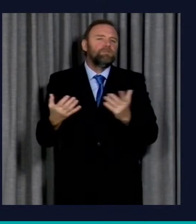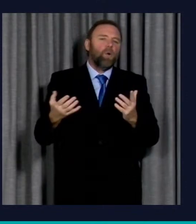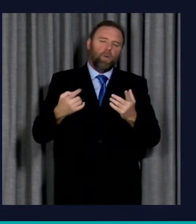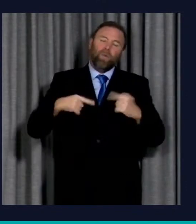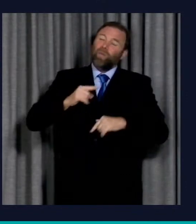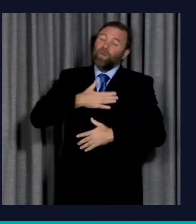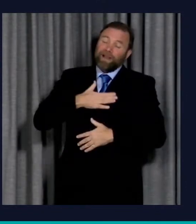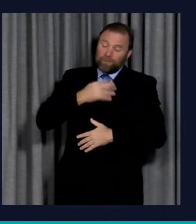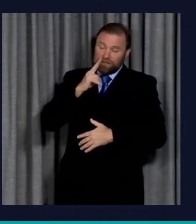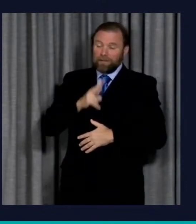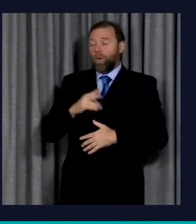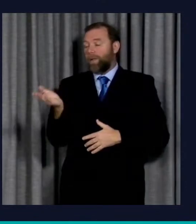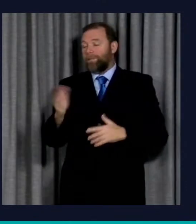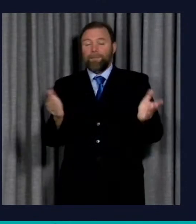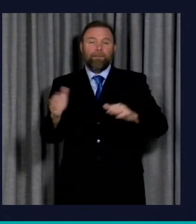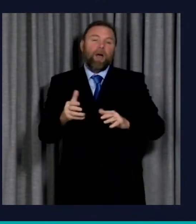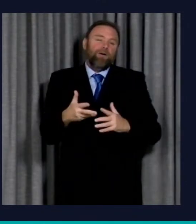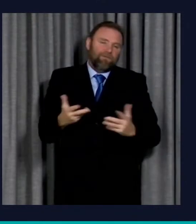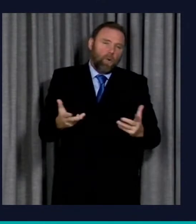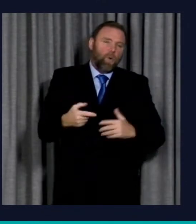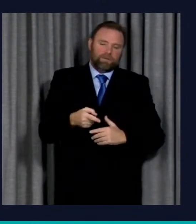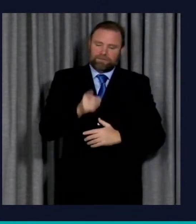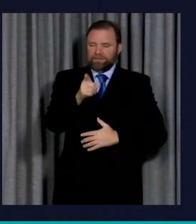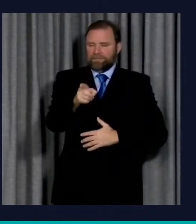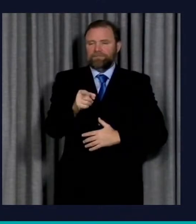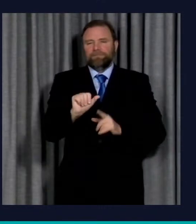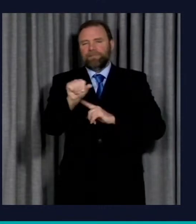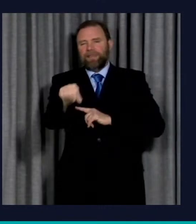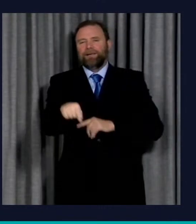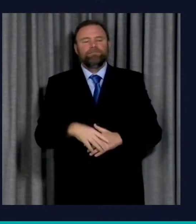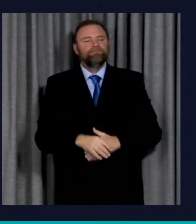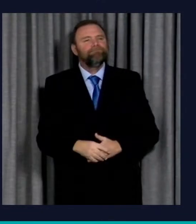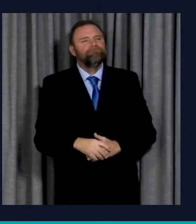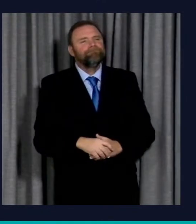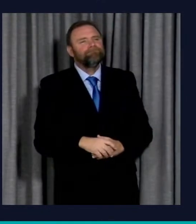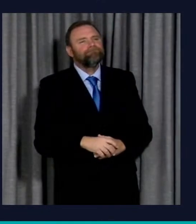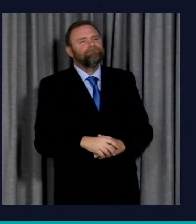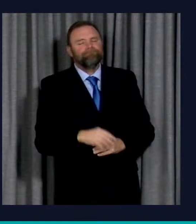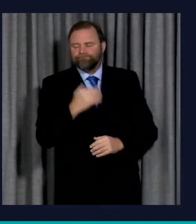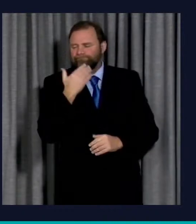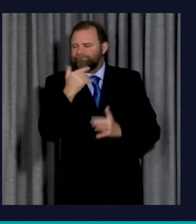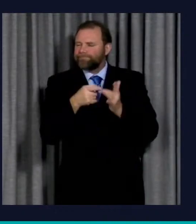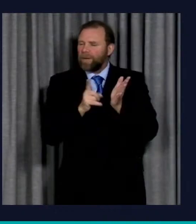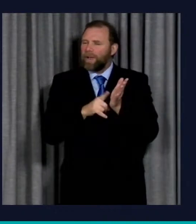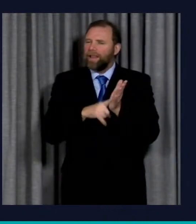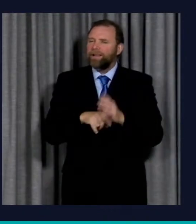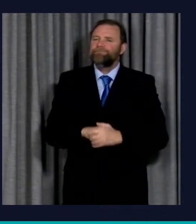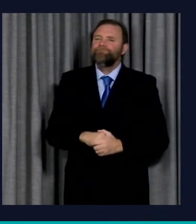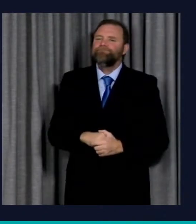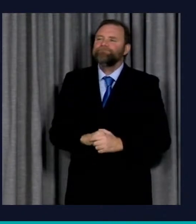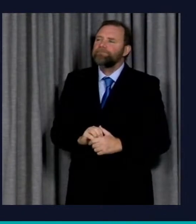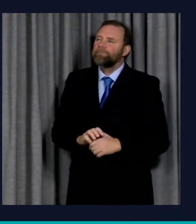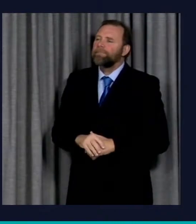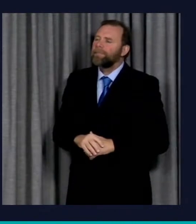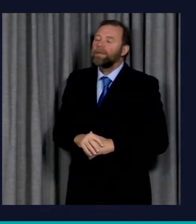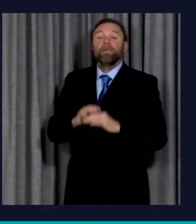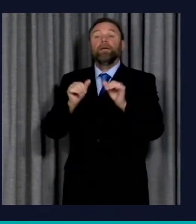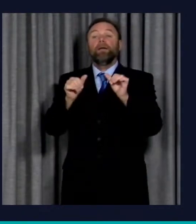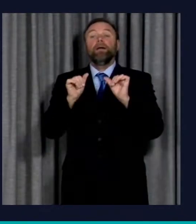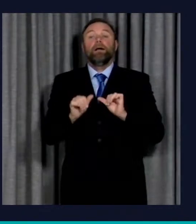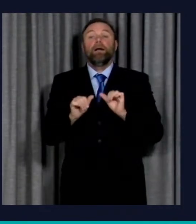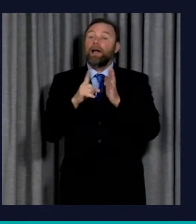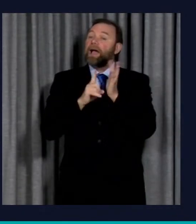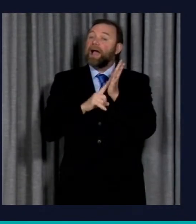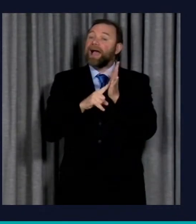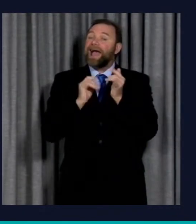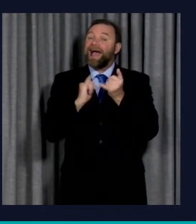would all like to see by that part of the new year. Well, thank you very much. Over to